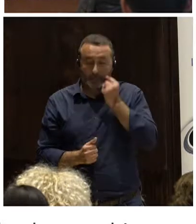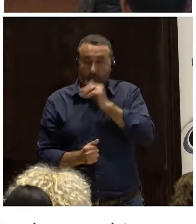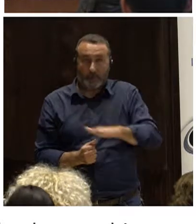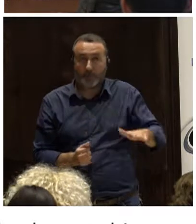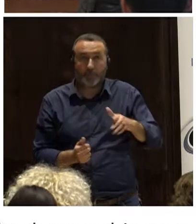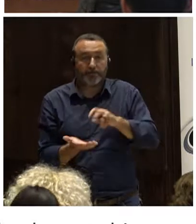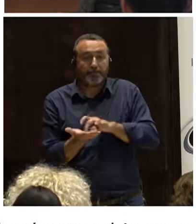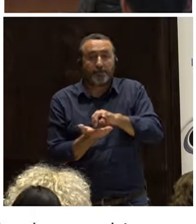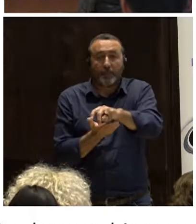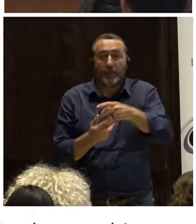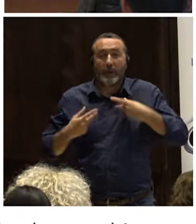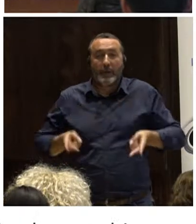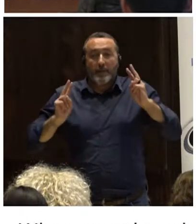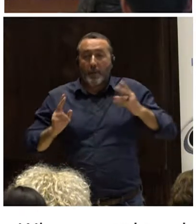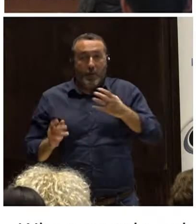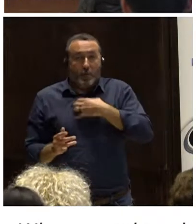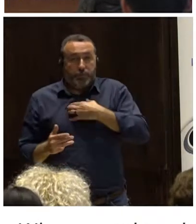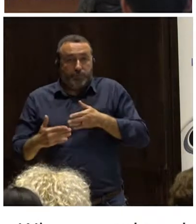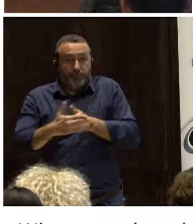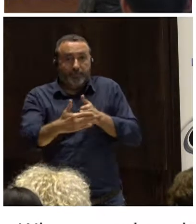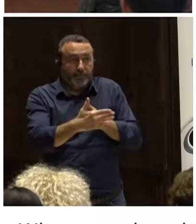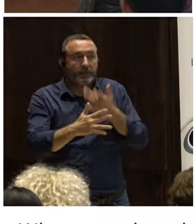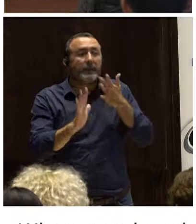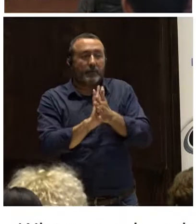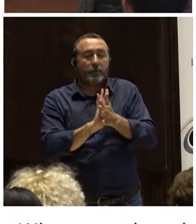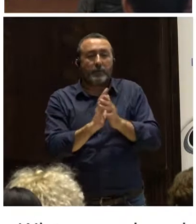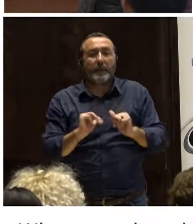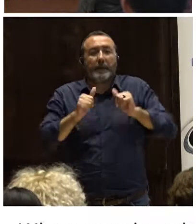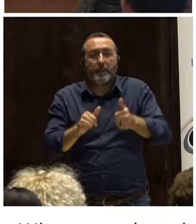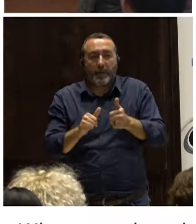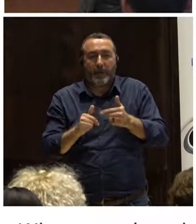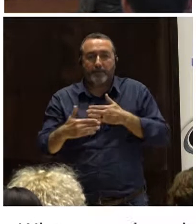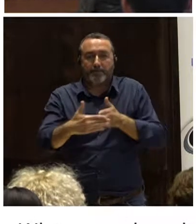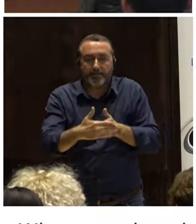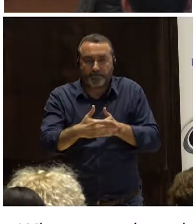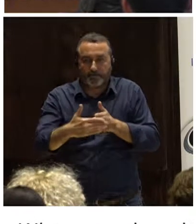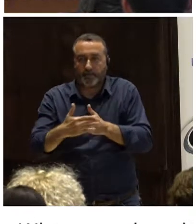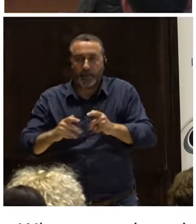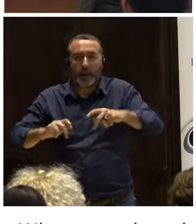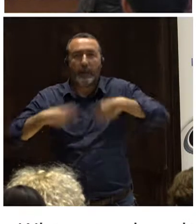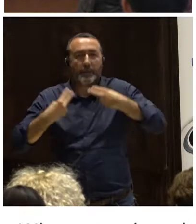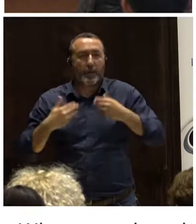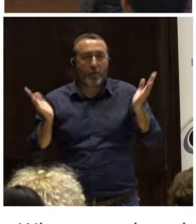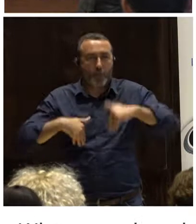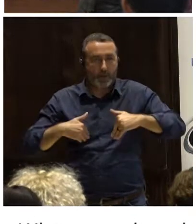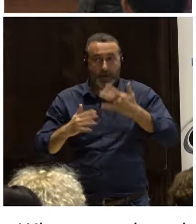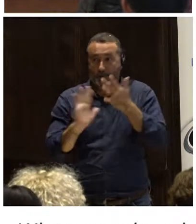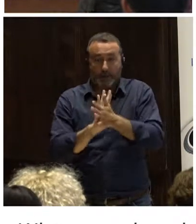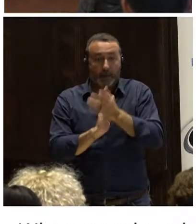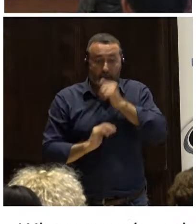so-called cycle of deprivation comes up. So if the child has no mobility, then he has reduces